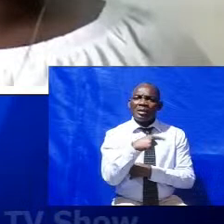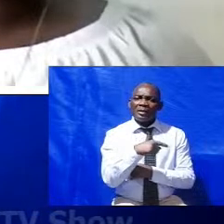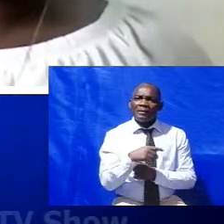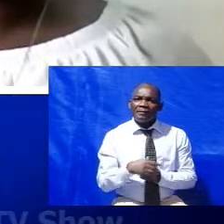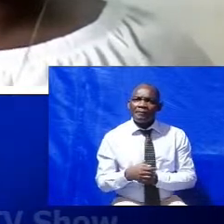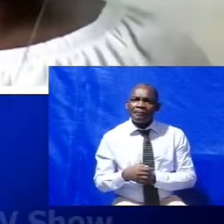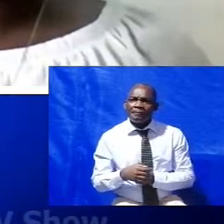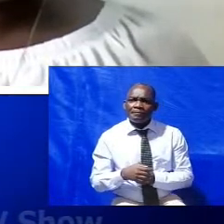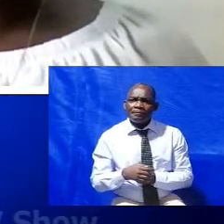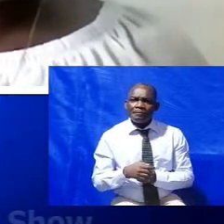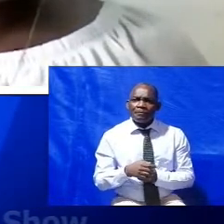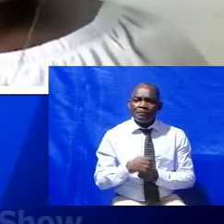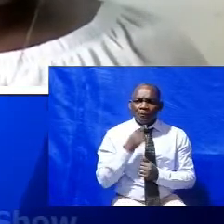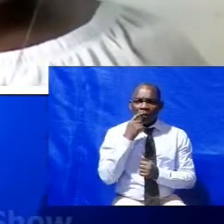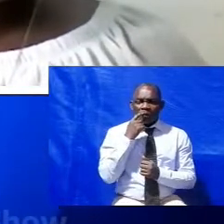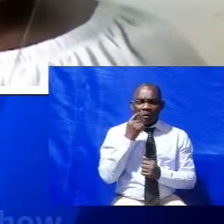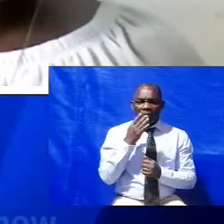So